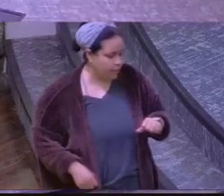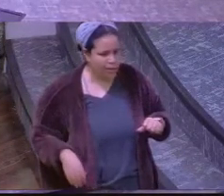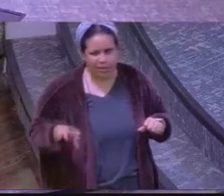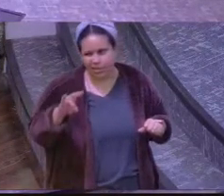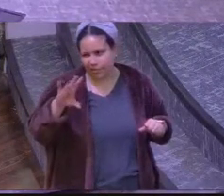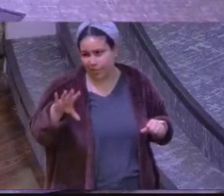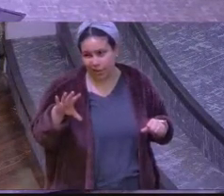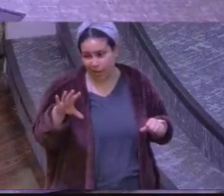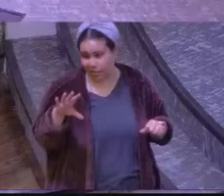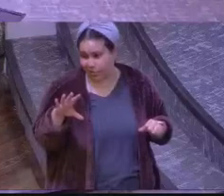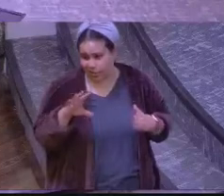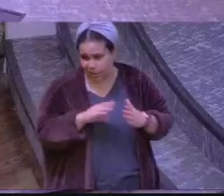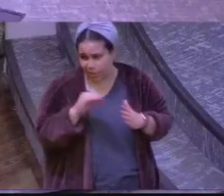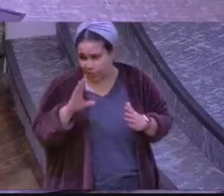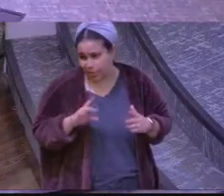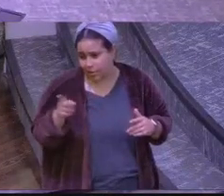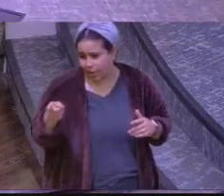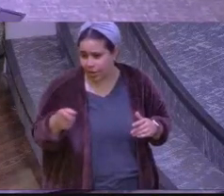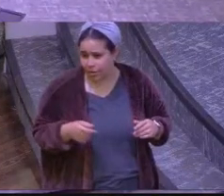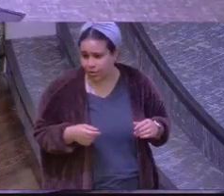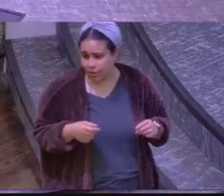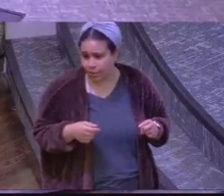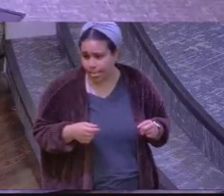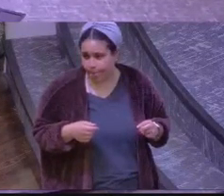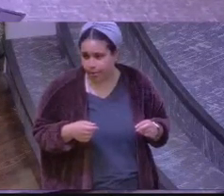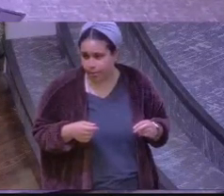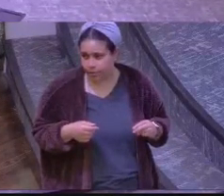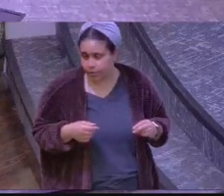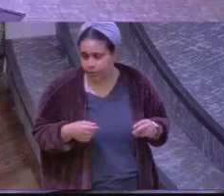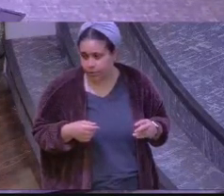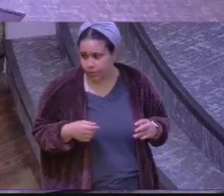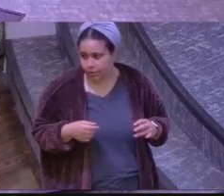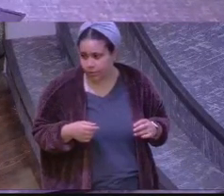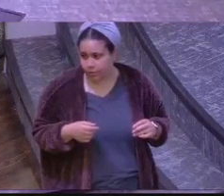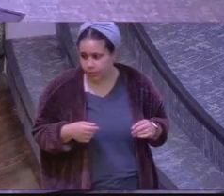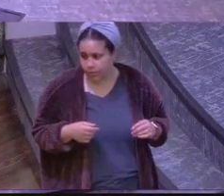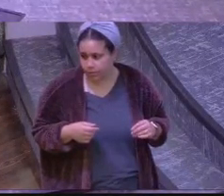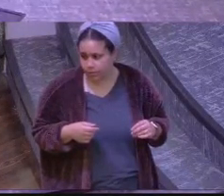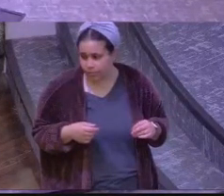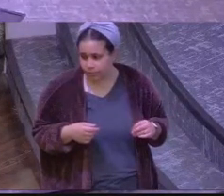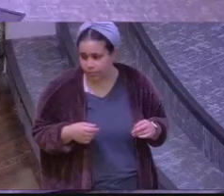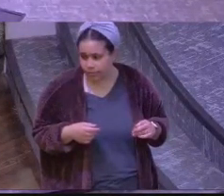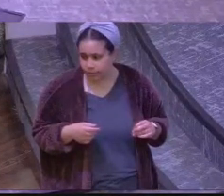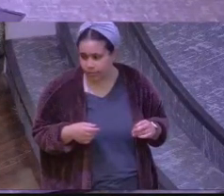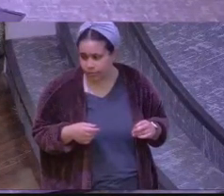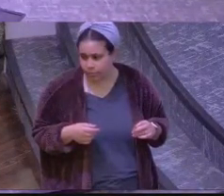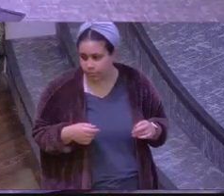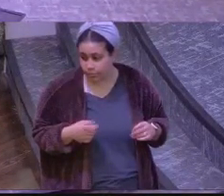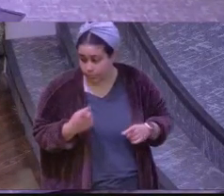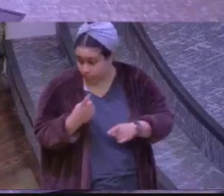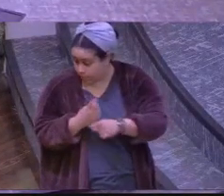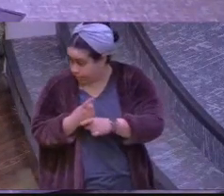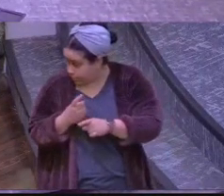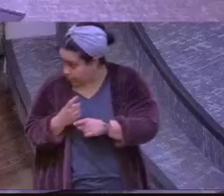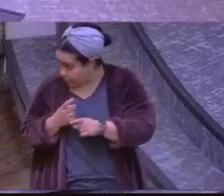75 students that are there. Okay. And am I correct in saying that, Dr. Scott? Are you looking that